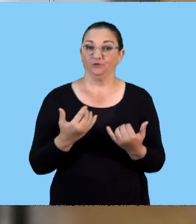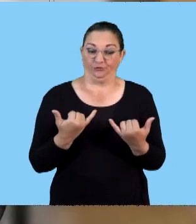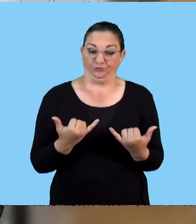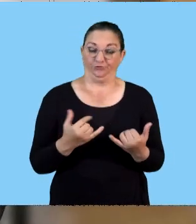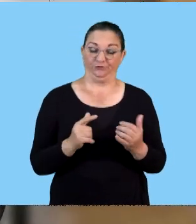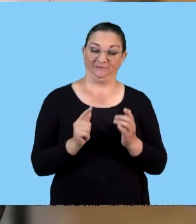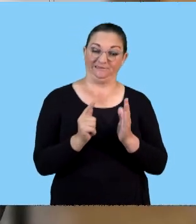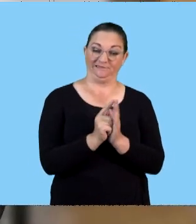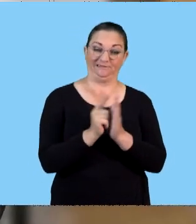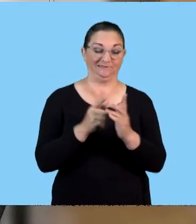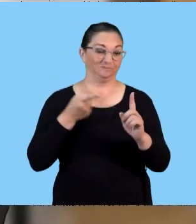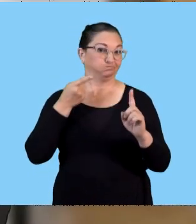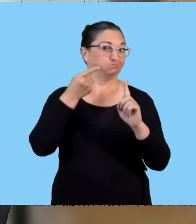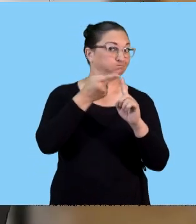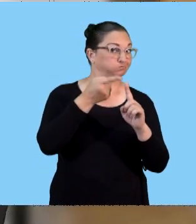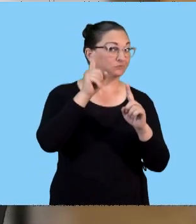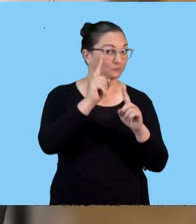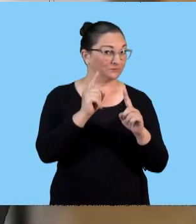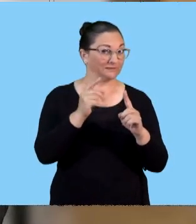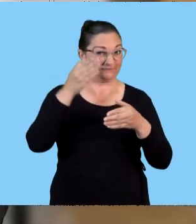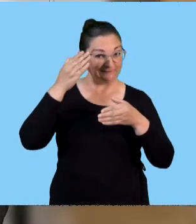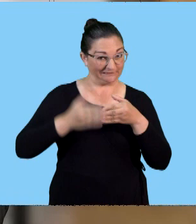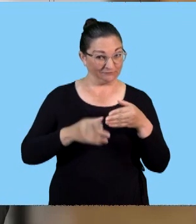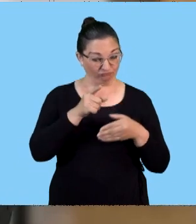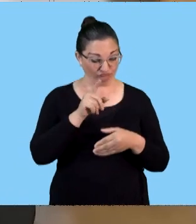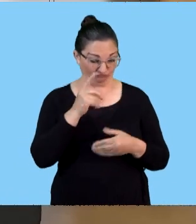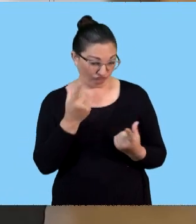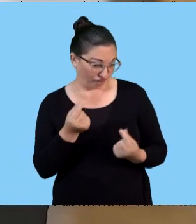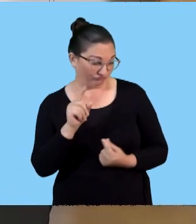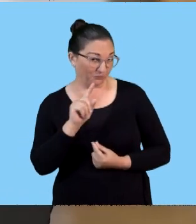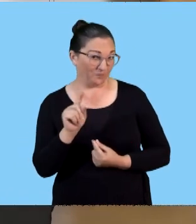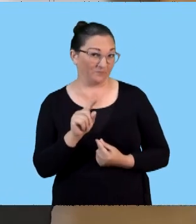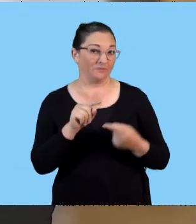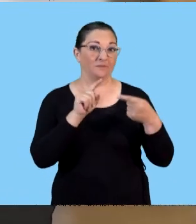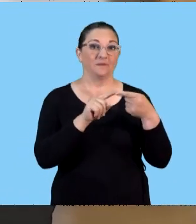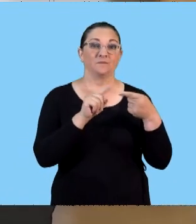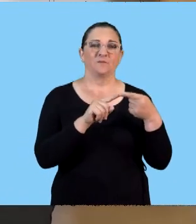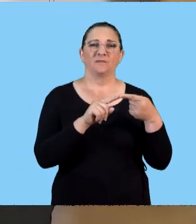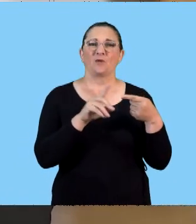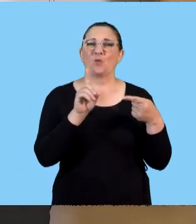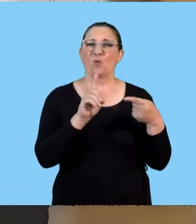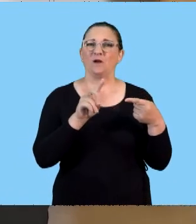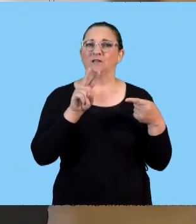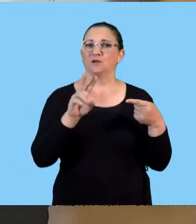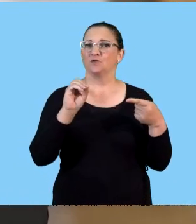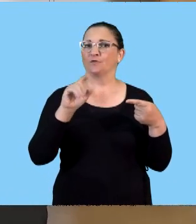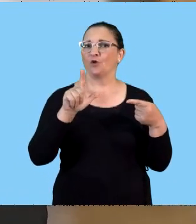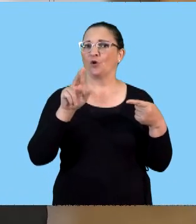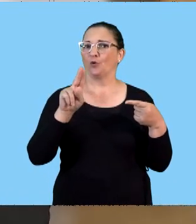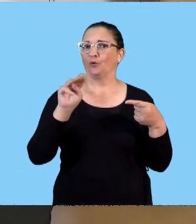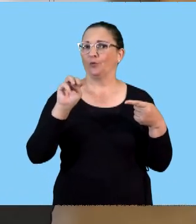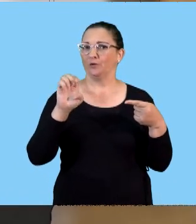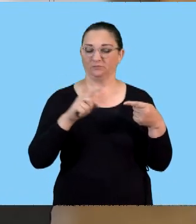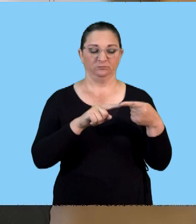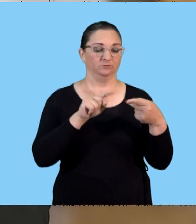our lesson objectives? So by the end of this lesson, you should be able to define volume. You must be